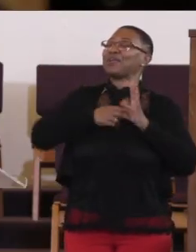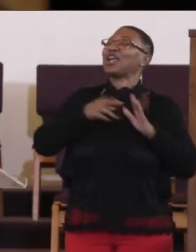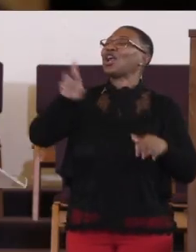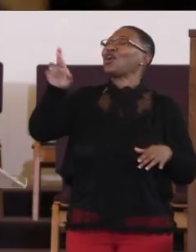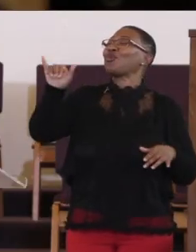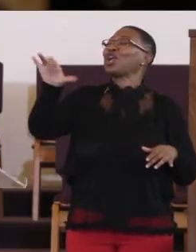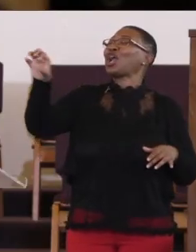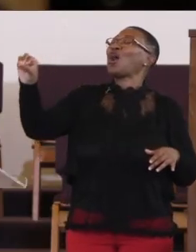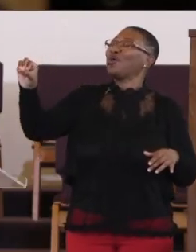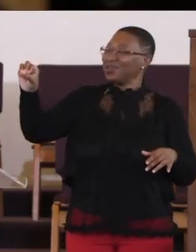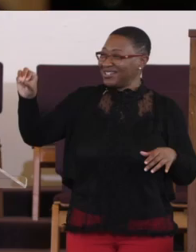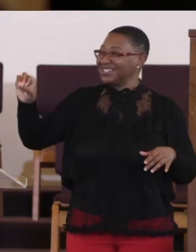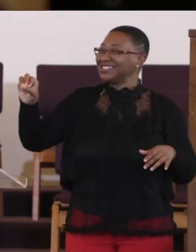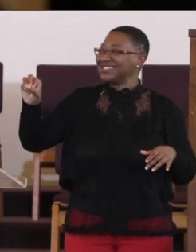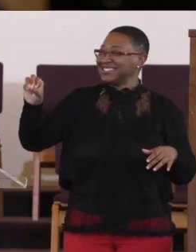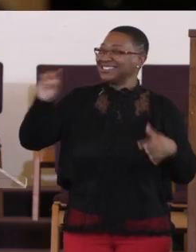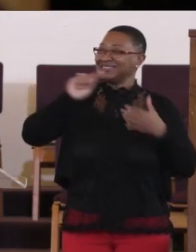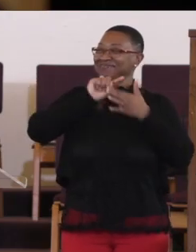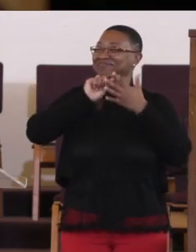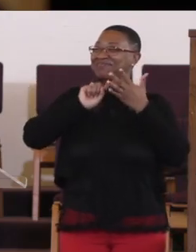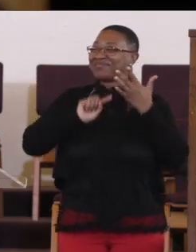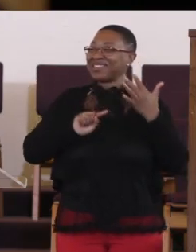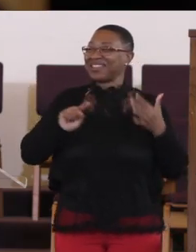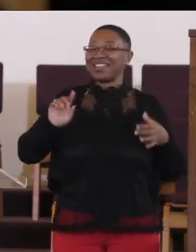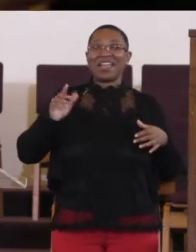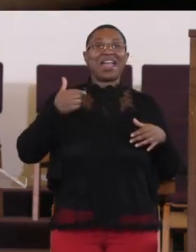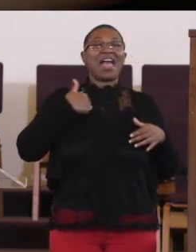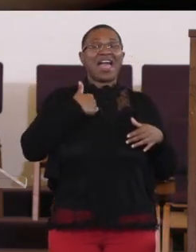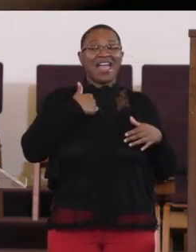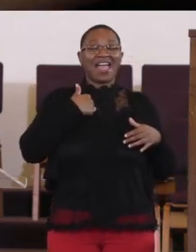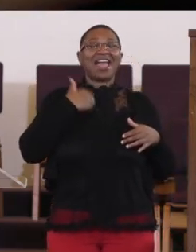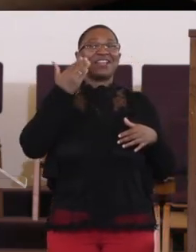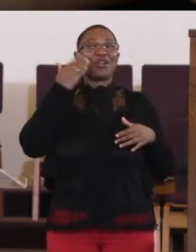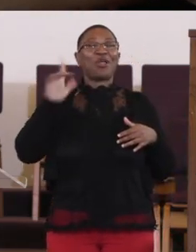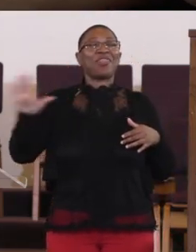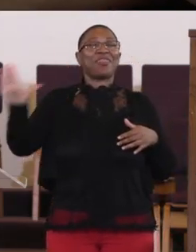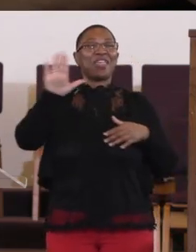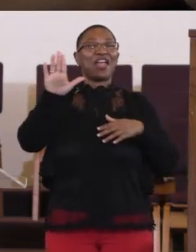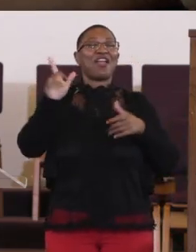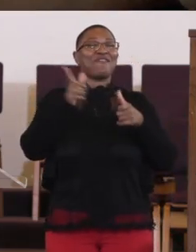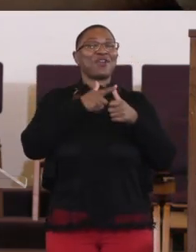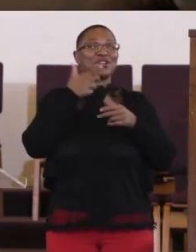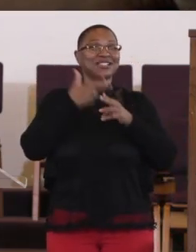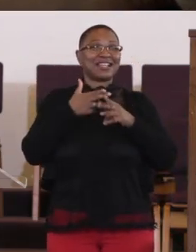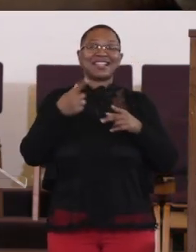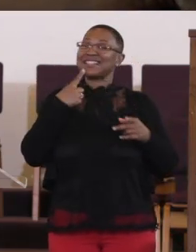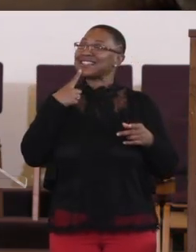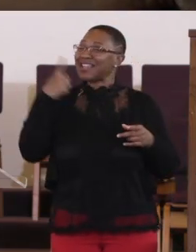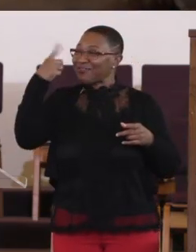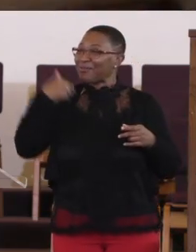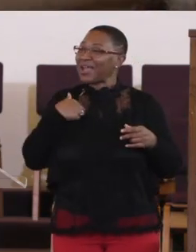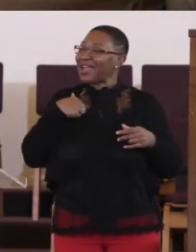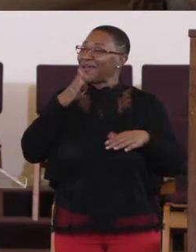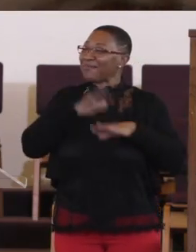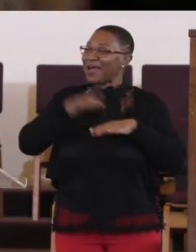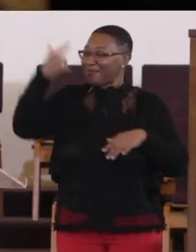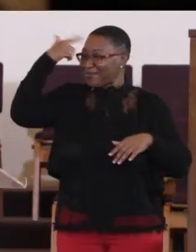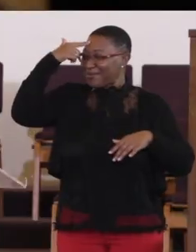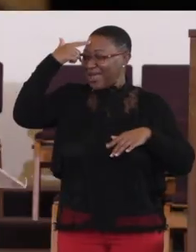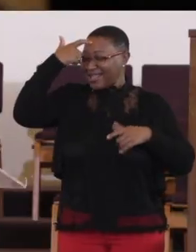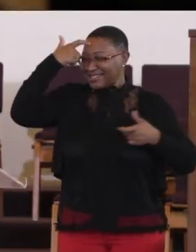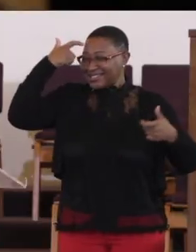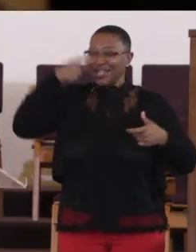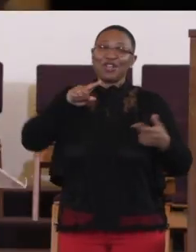Rico. So I have become first names. Say it, because my mind won't stop. You're hurting some